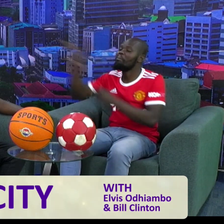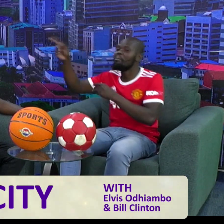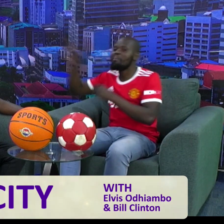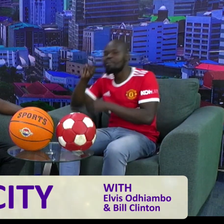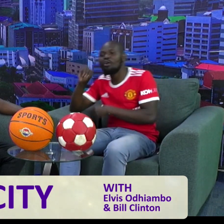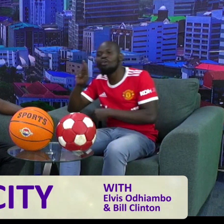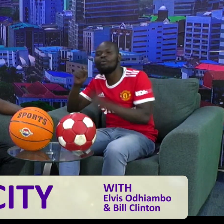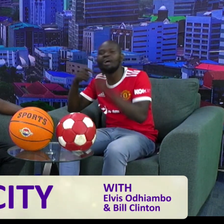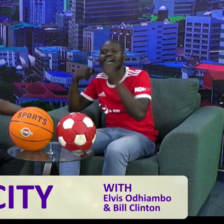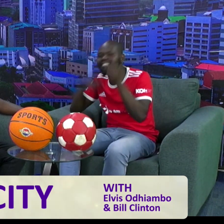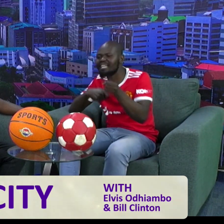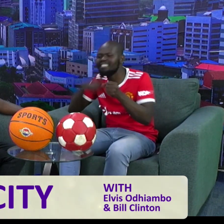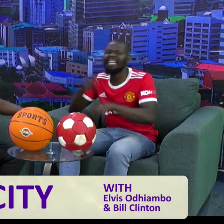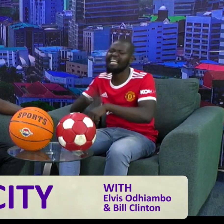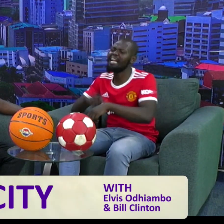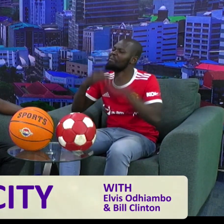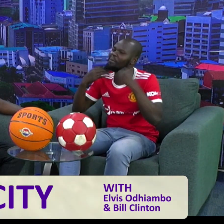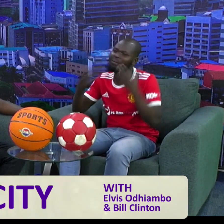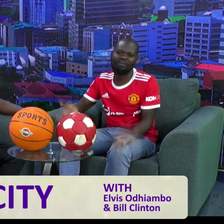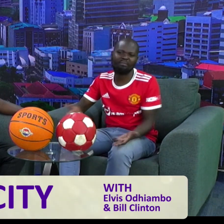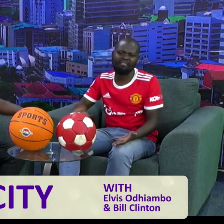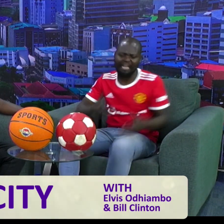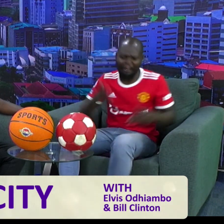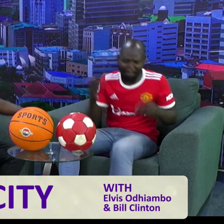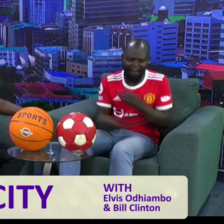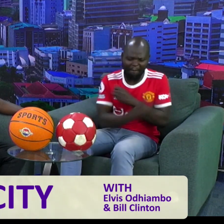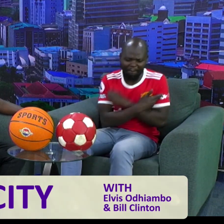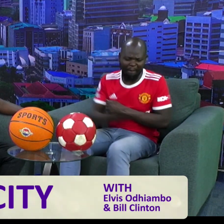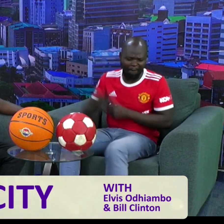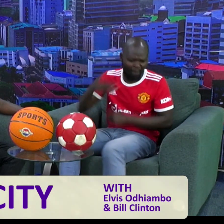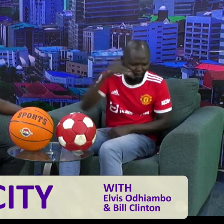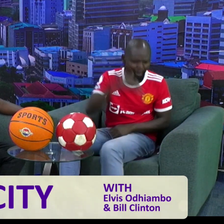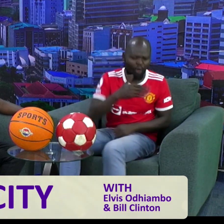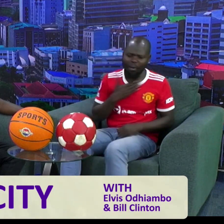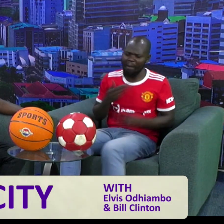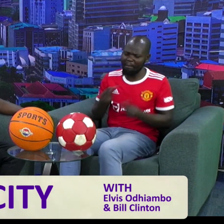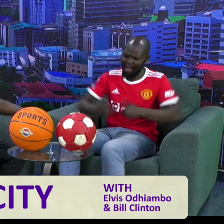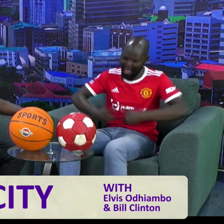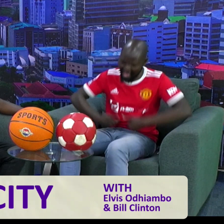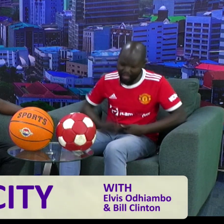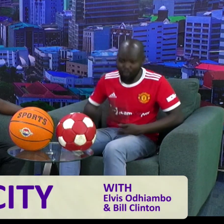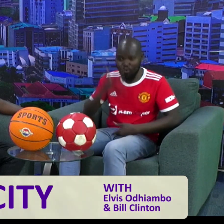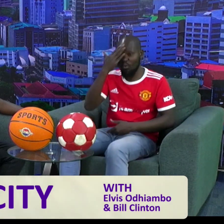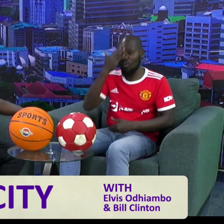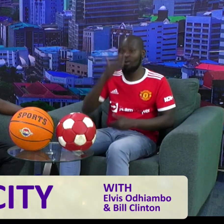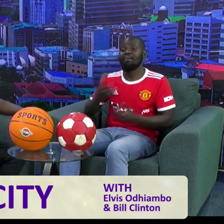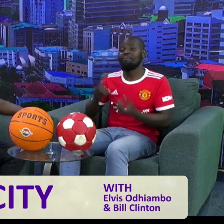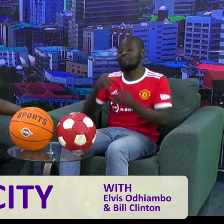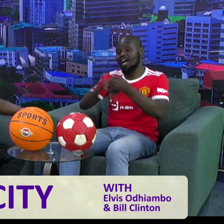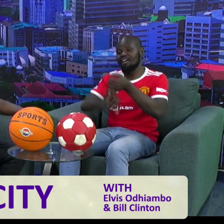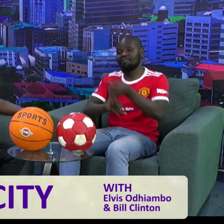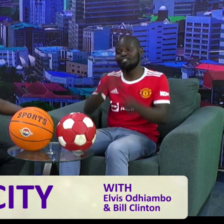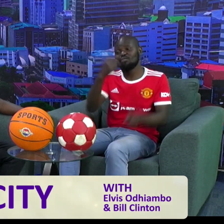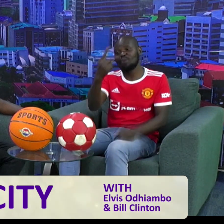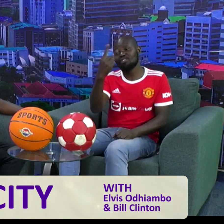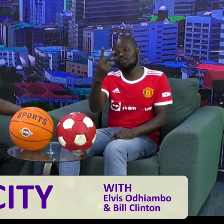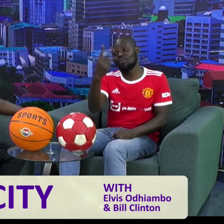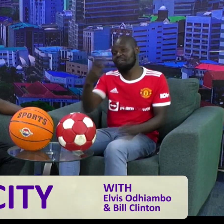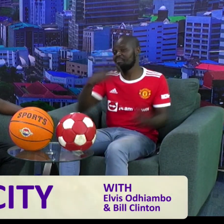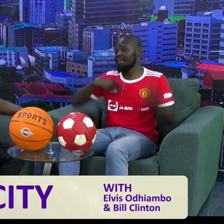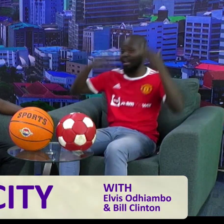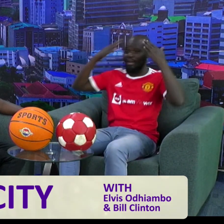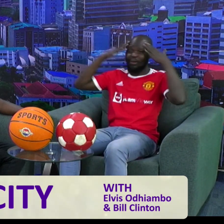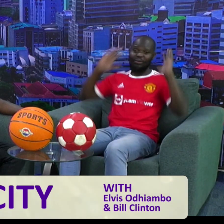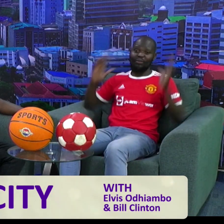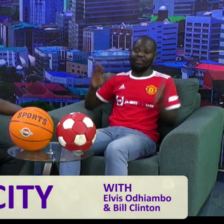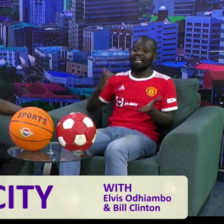and the field, the field is there. For Muhoroni, they are there. Place kunamiwa,